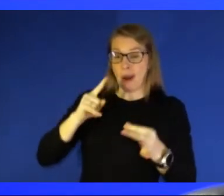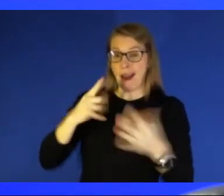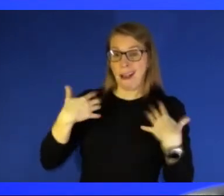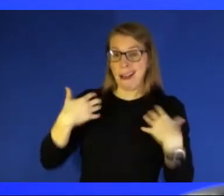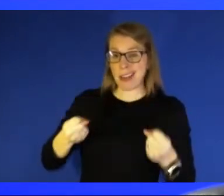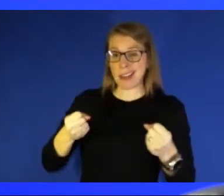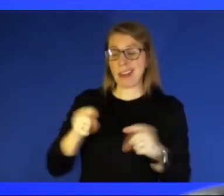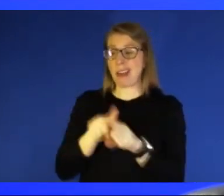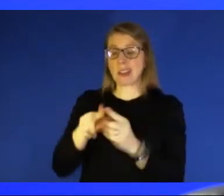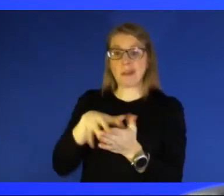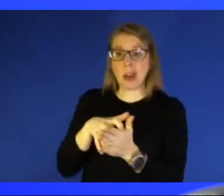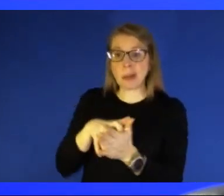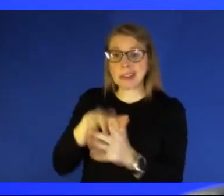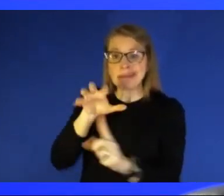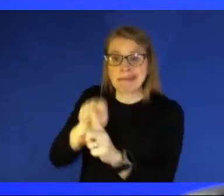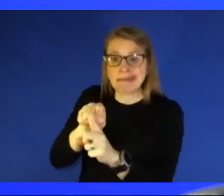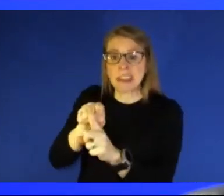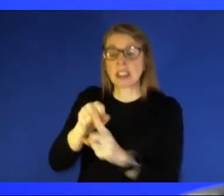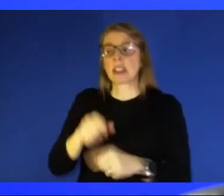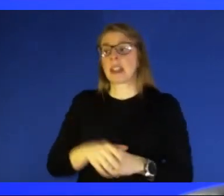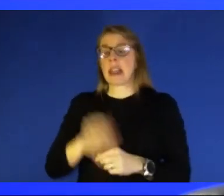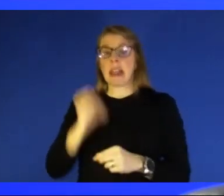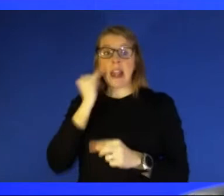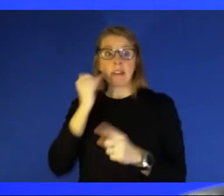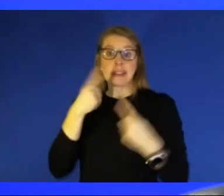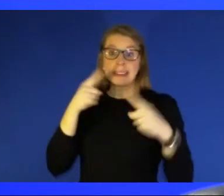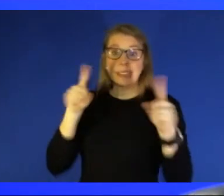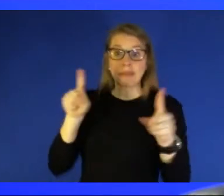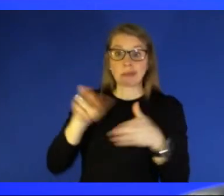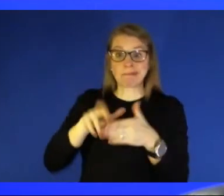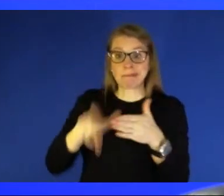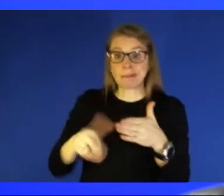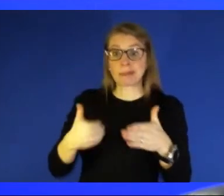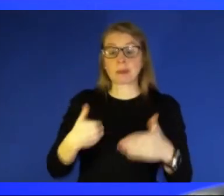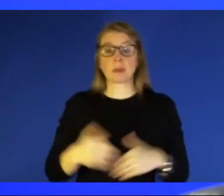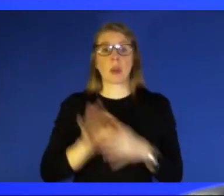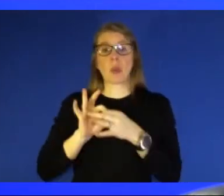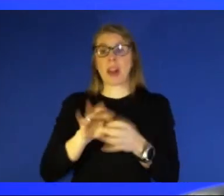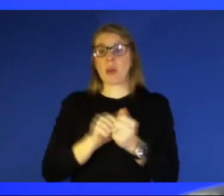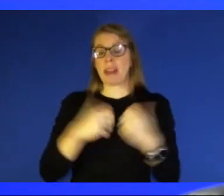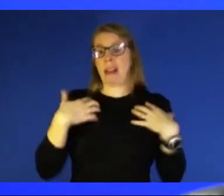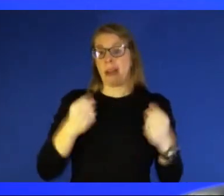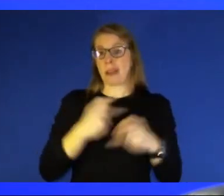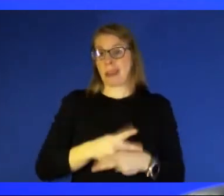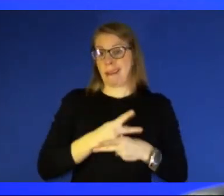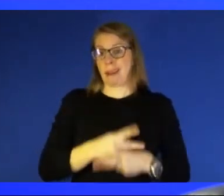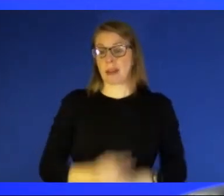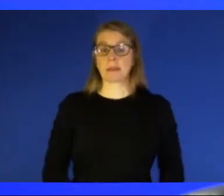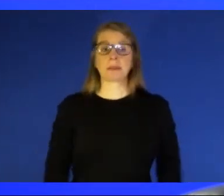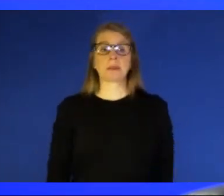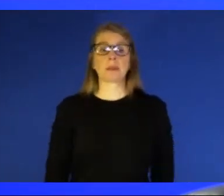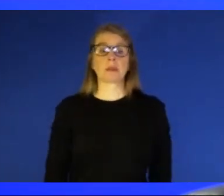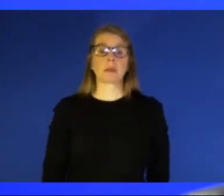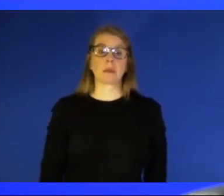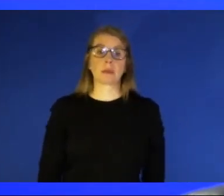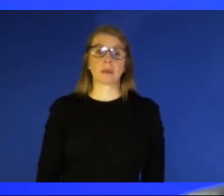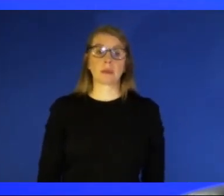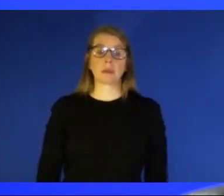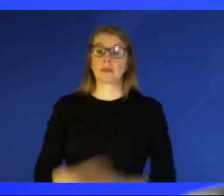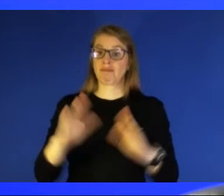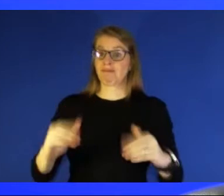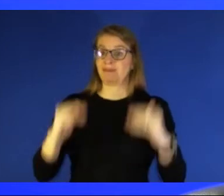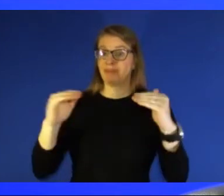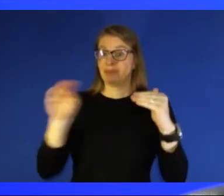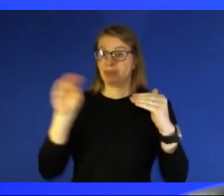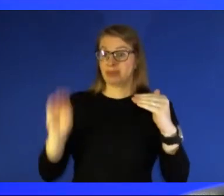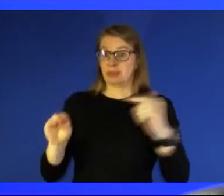vulnerabilities of patients being able to have successful outcomes related to their health care. A higher percentage of patients are